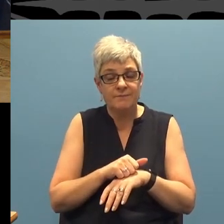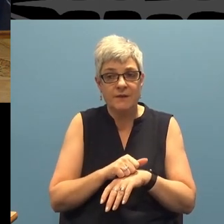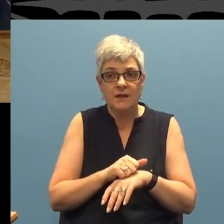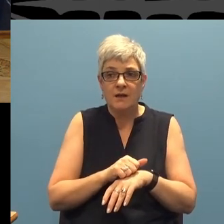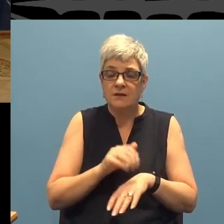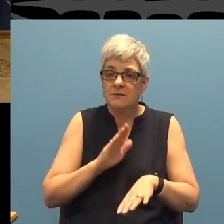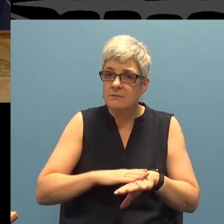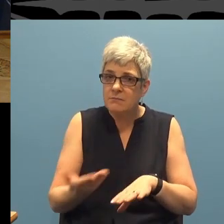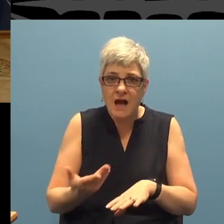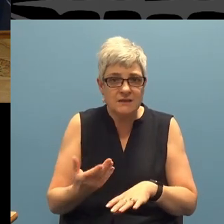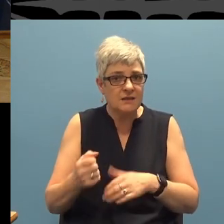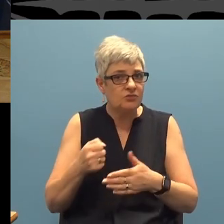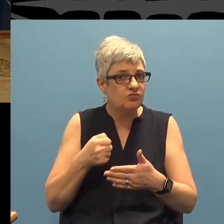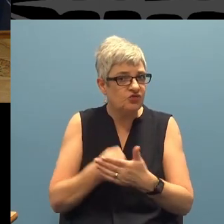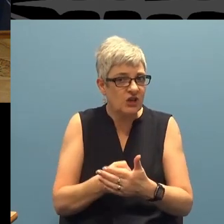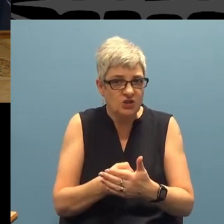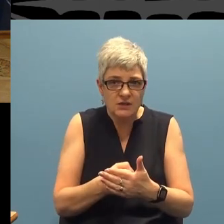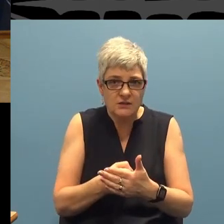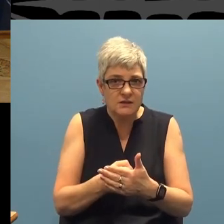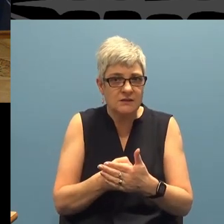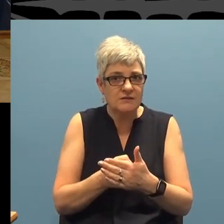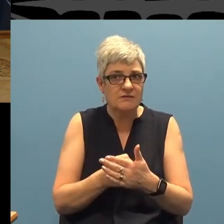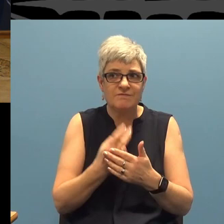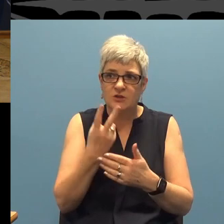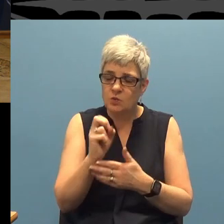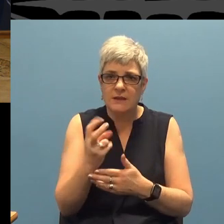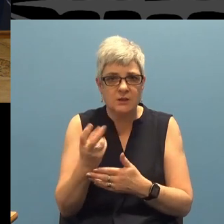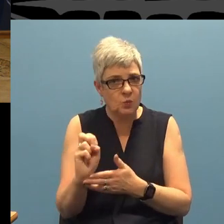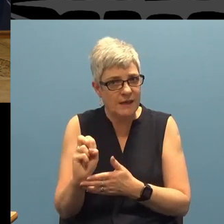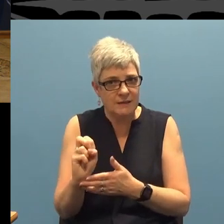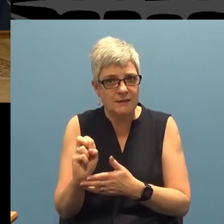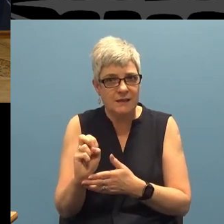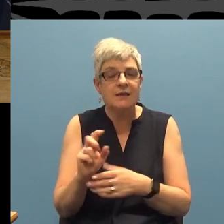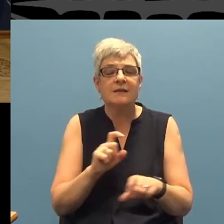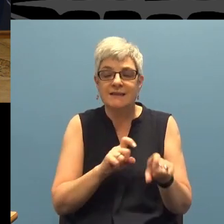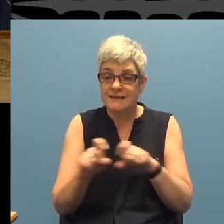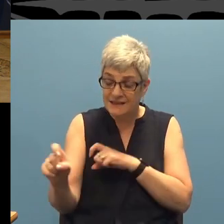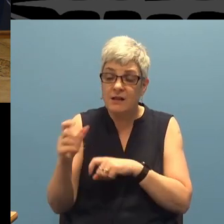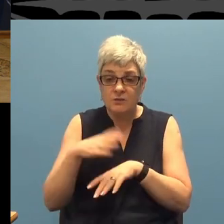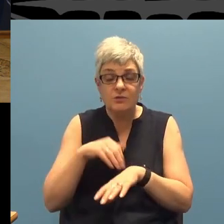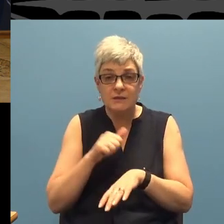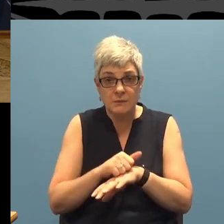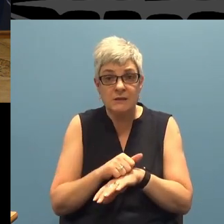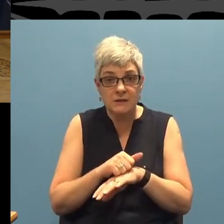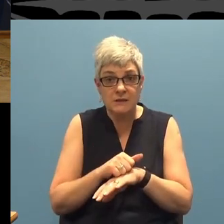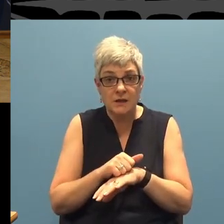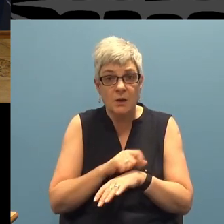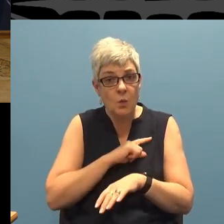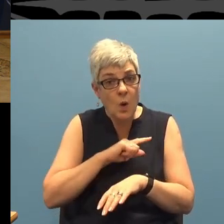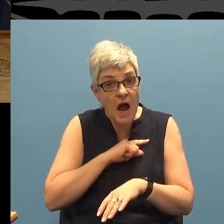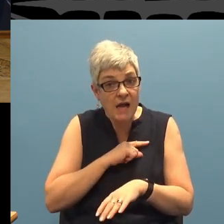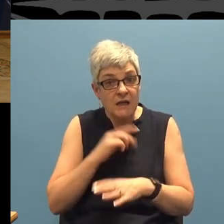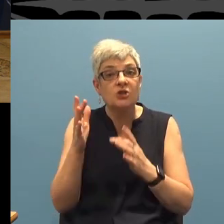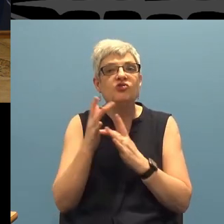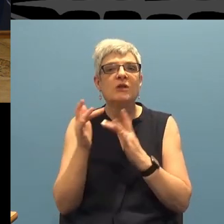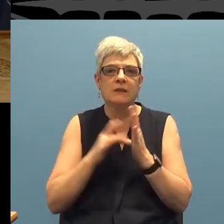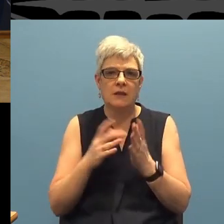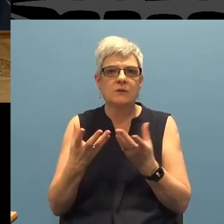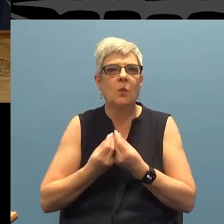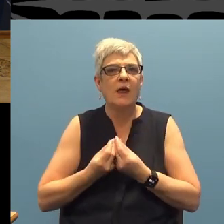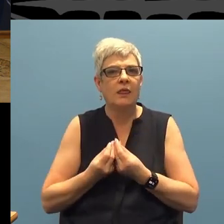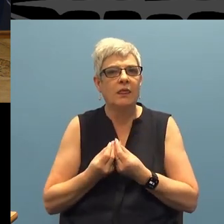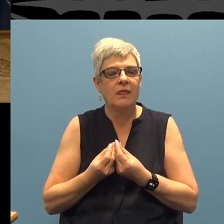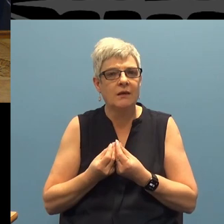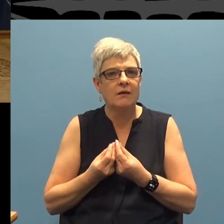the restrictions that we've had for 2020. It's still Christmas if Jesus is with you.